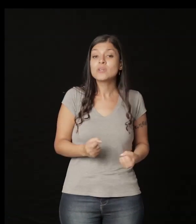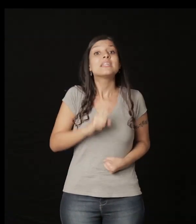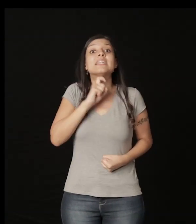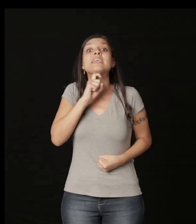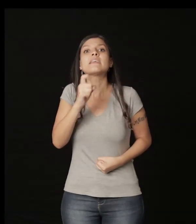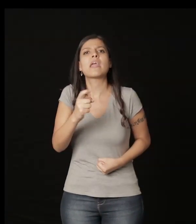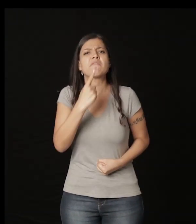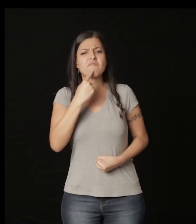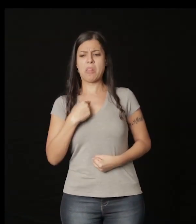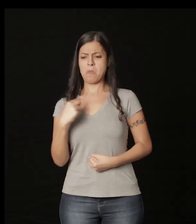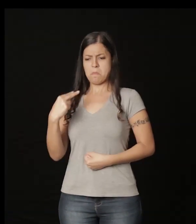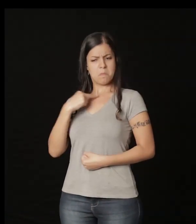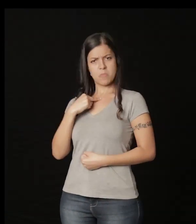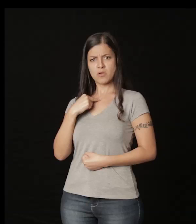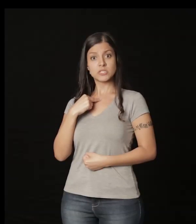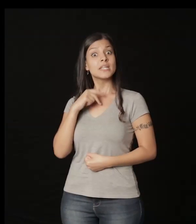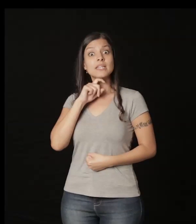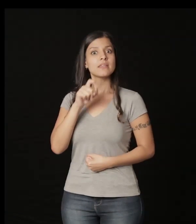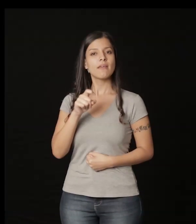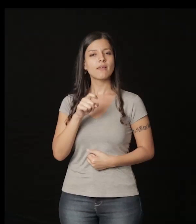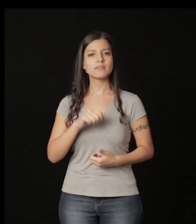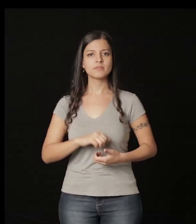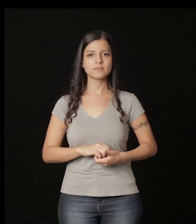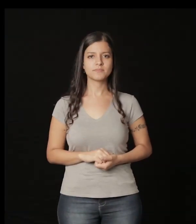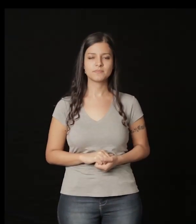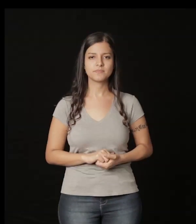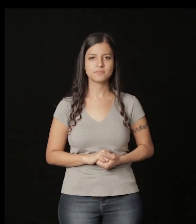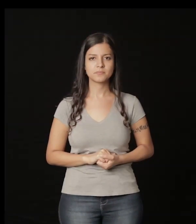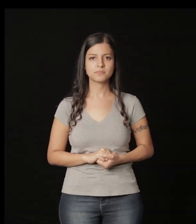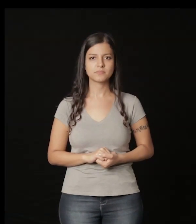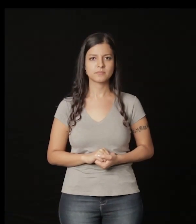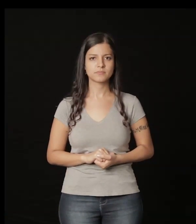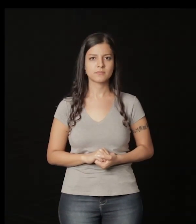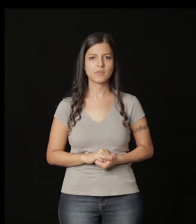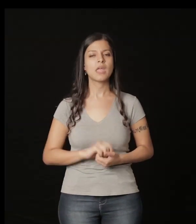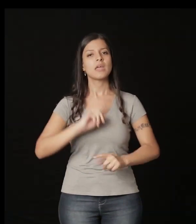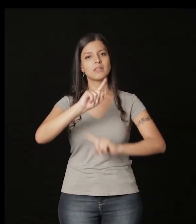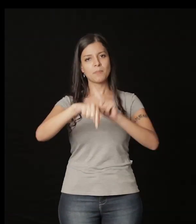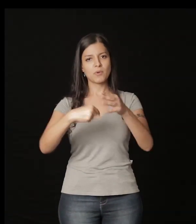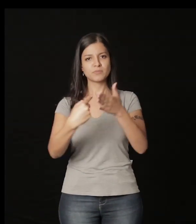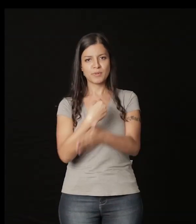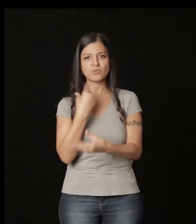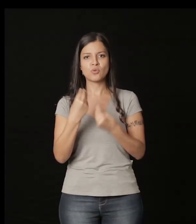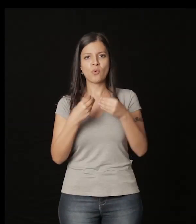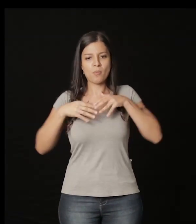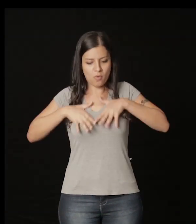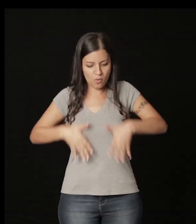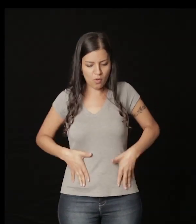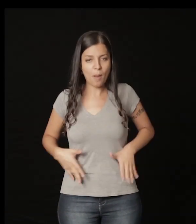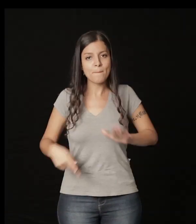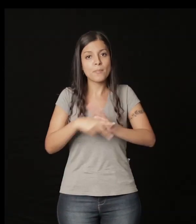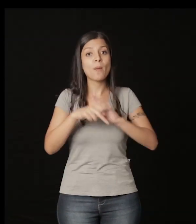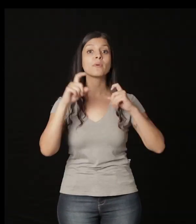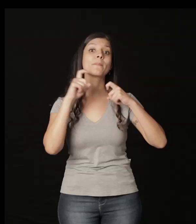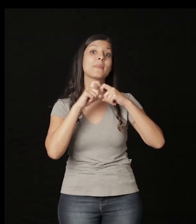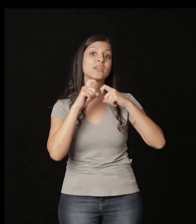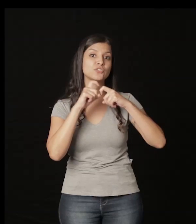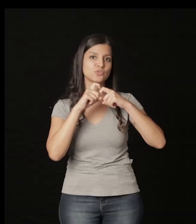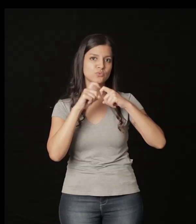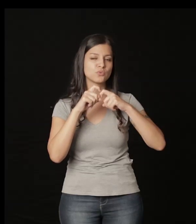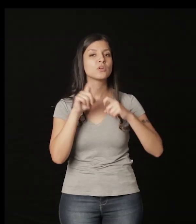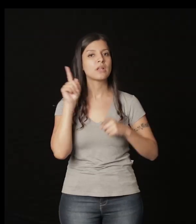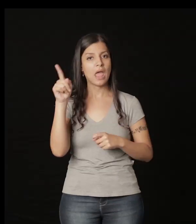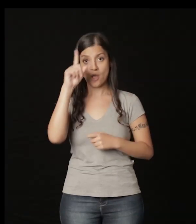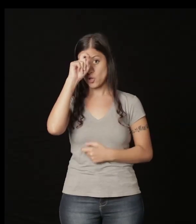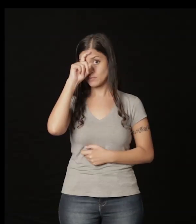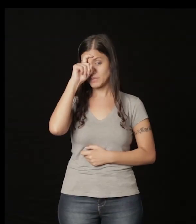then we understood that you know, we had been asked to wear the doctor's uniform, the hospital uniform,